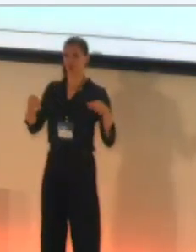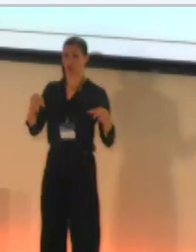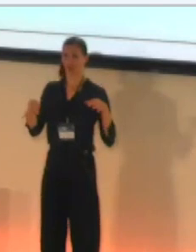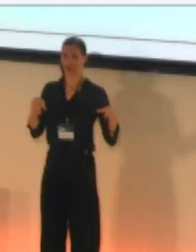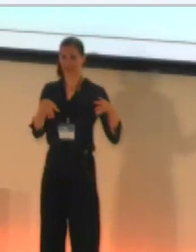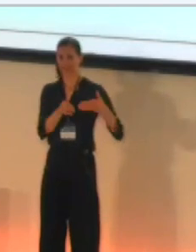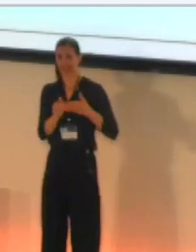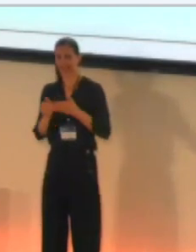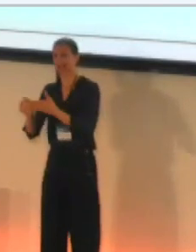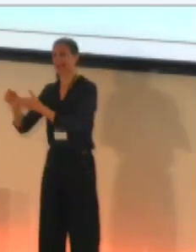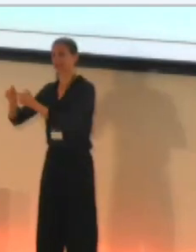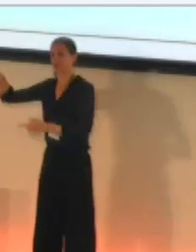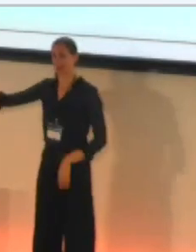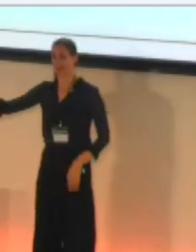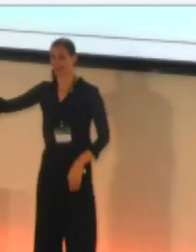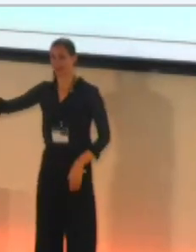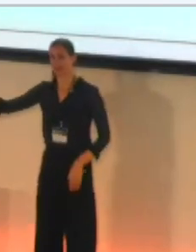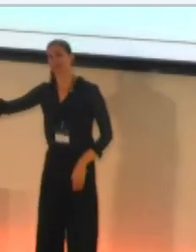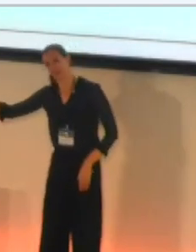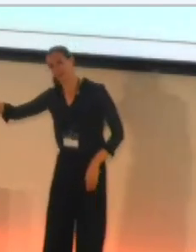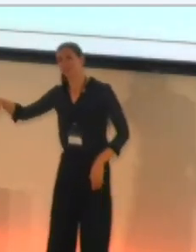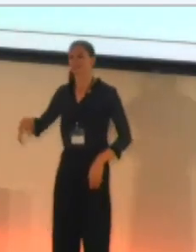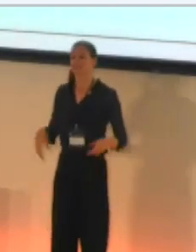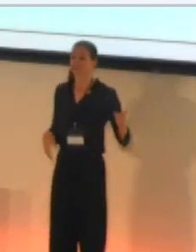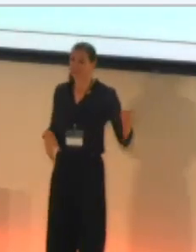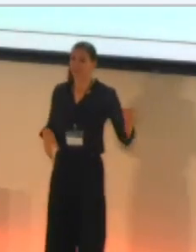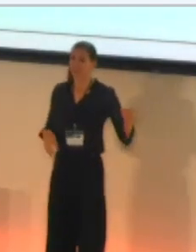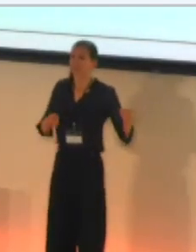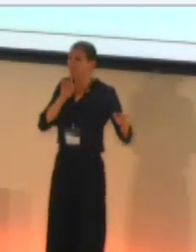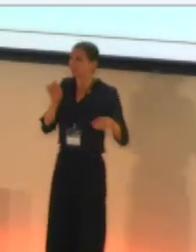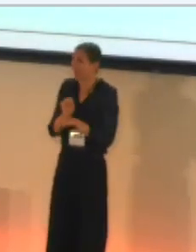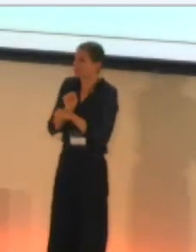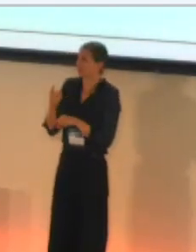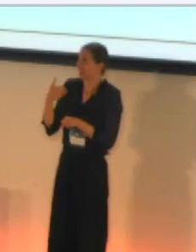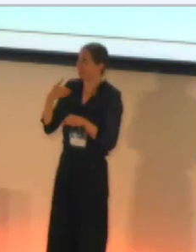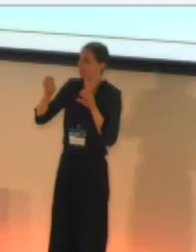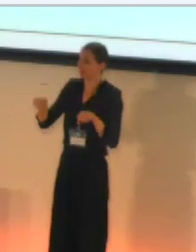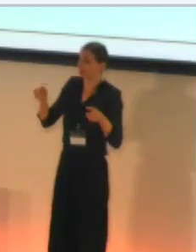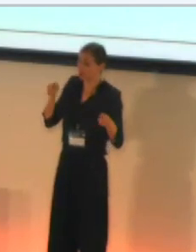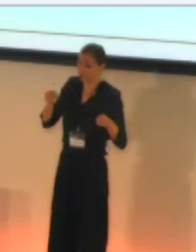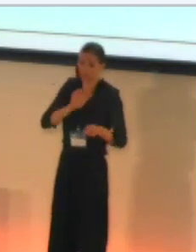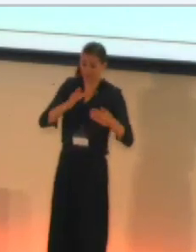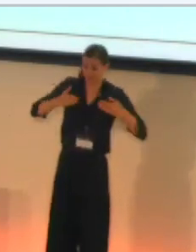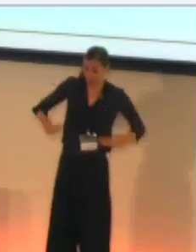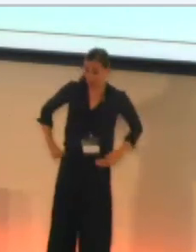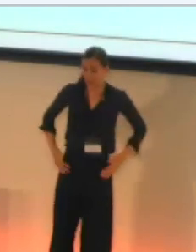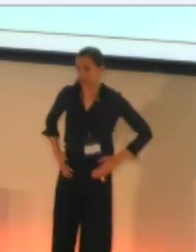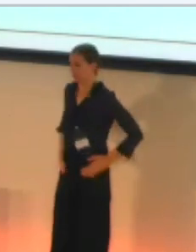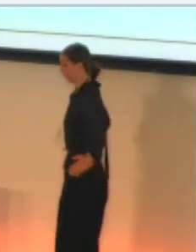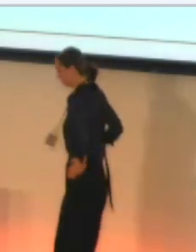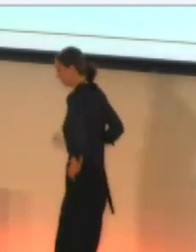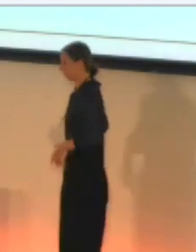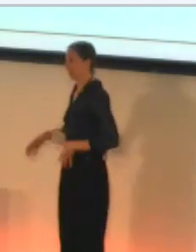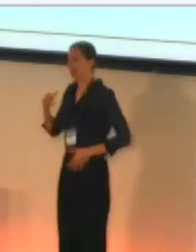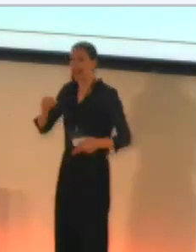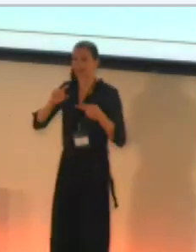challenge. So having the ability to control that bodily orientation, that natural movement of not running into